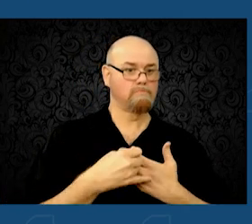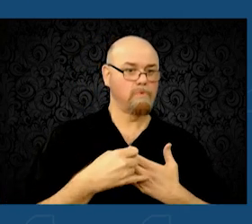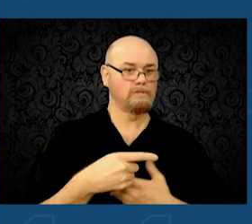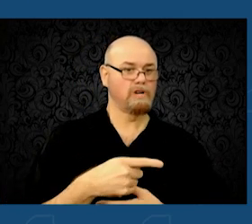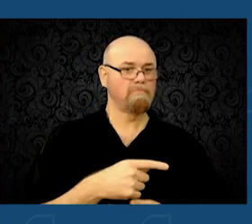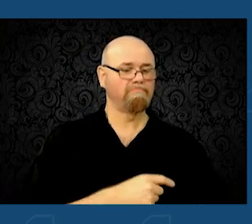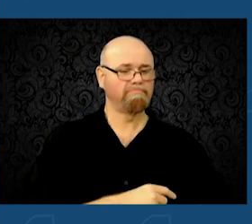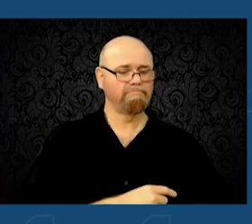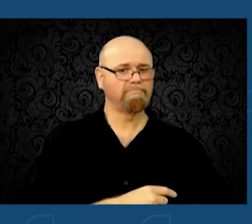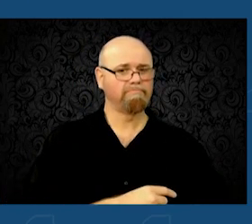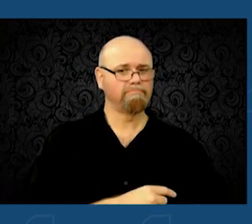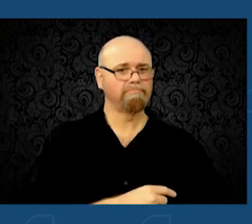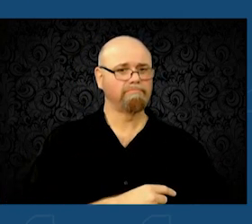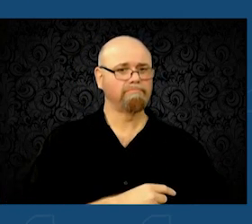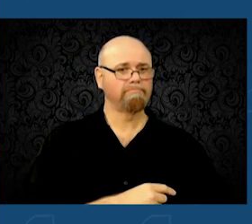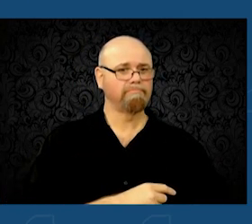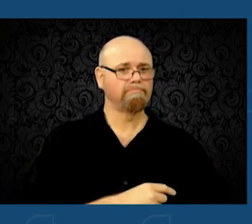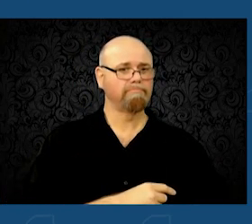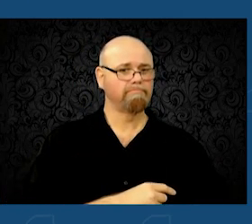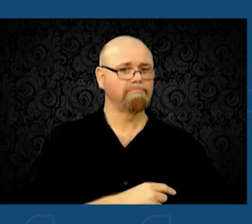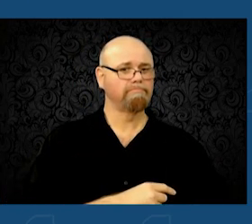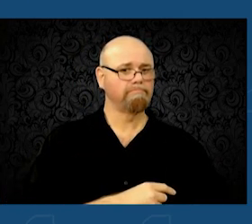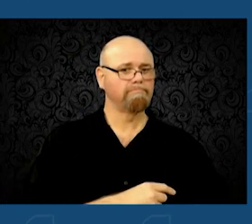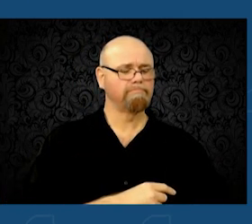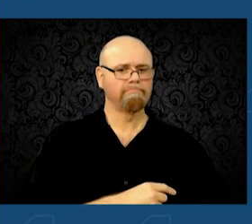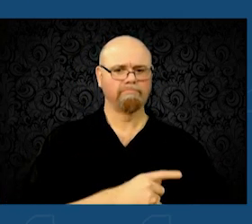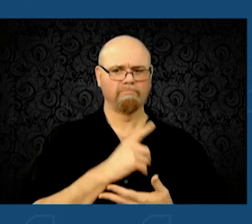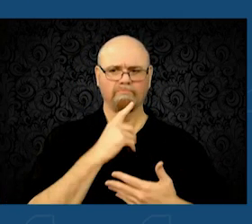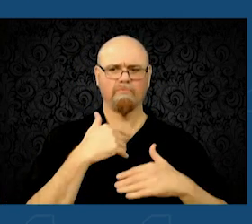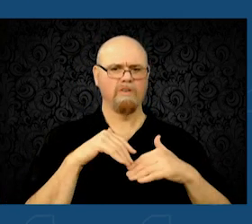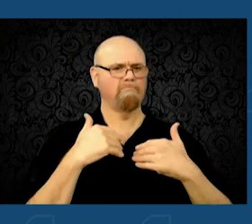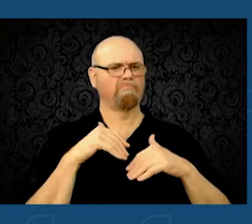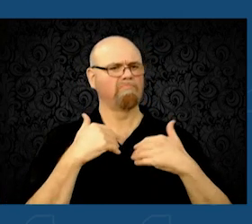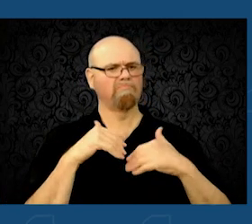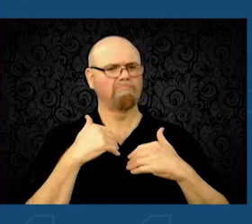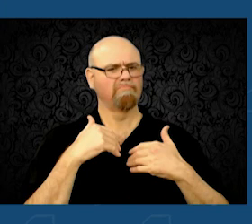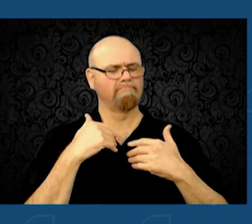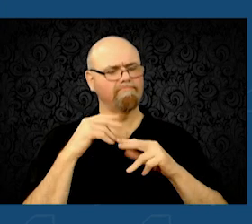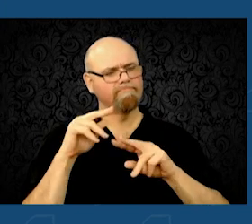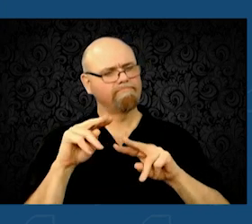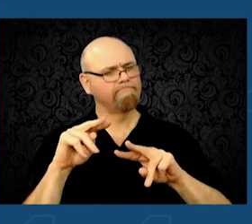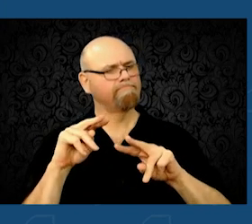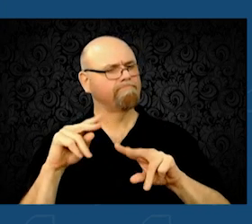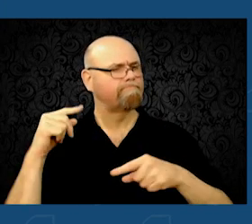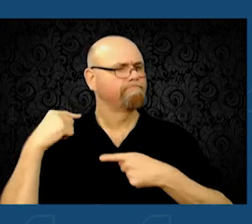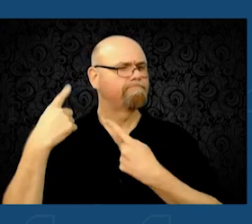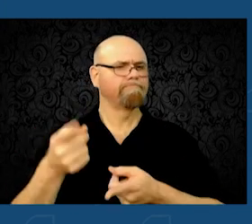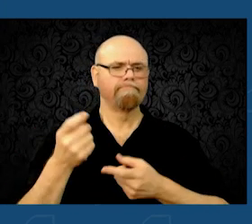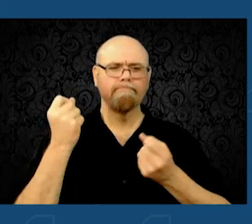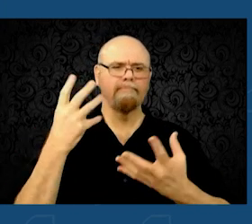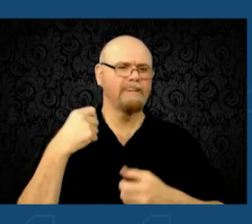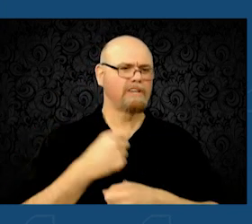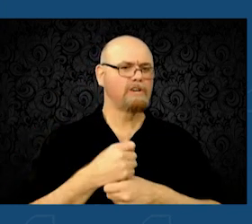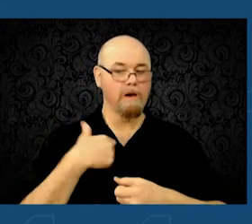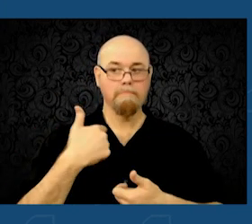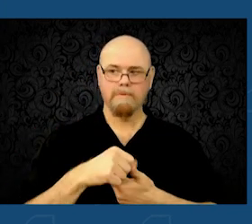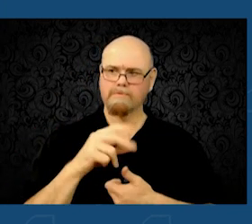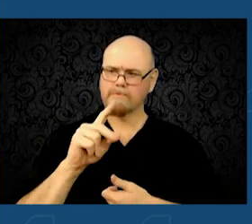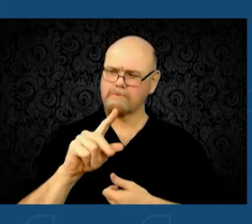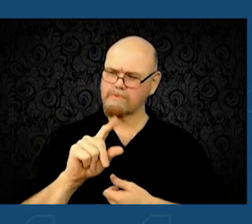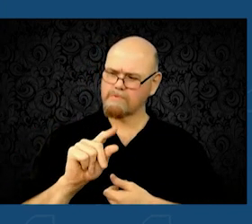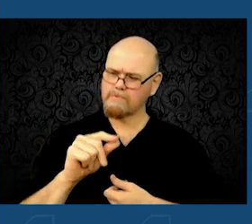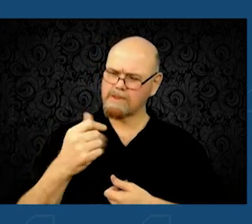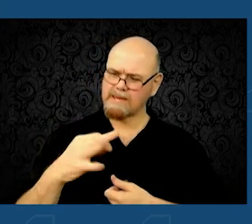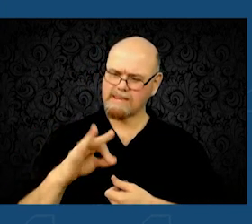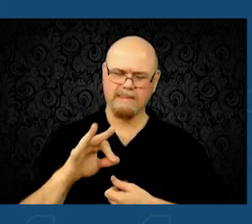one that's been in our hearts for many years. In 2019, we announced it. We didn't have a